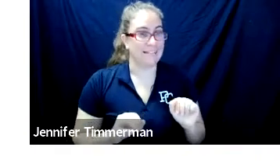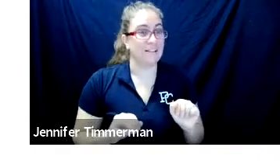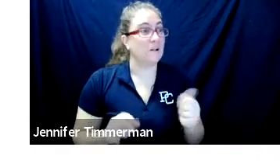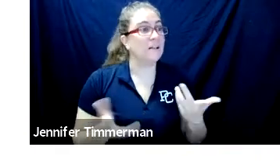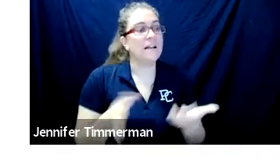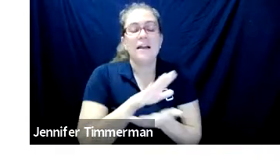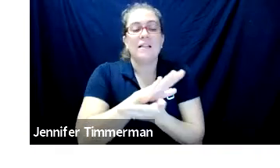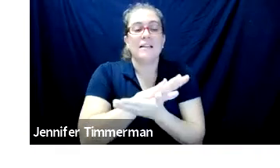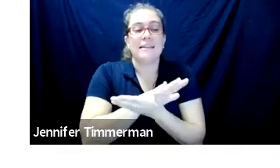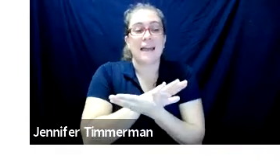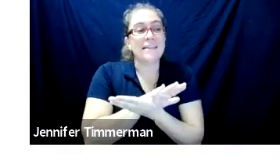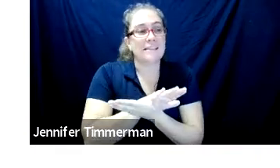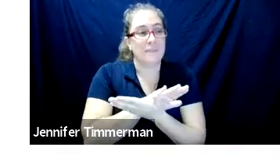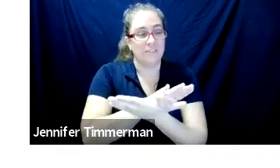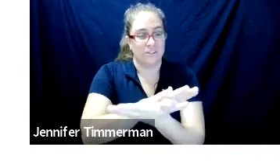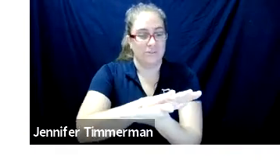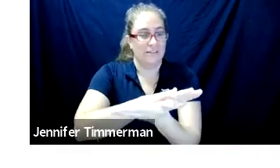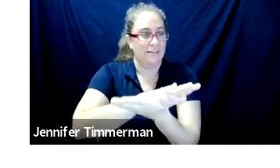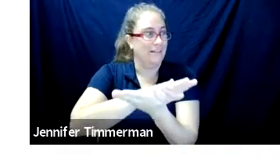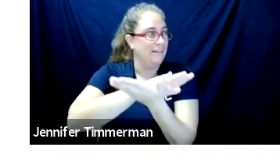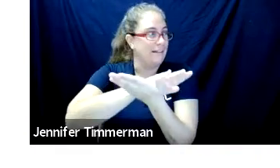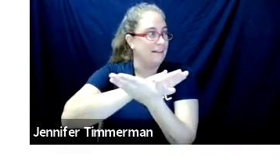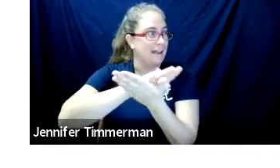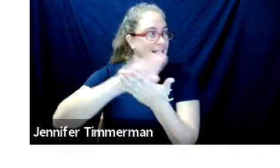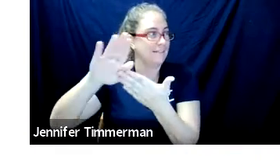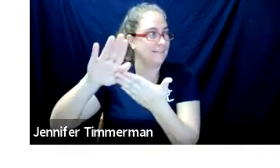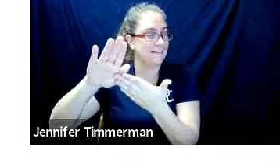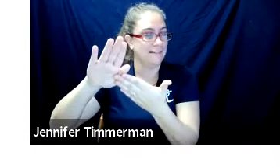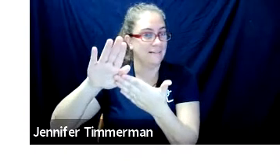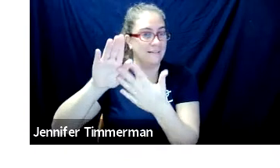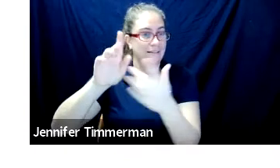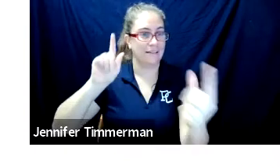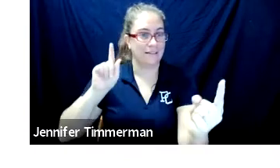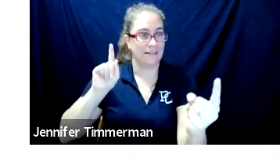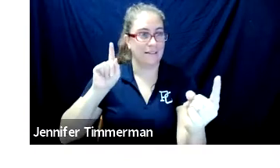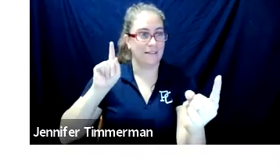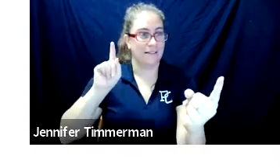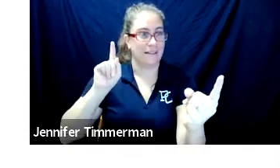Good deal. Nice to meet you. Nice.